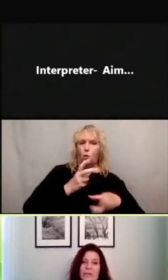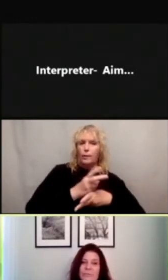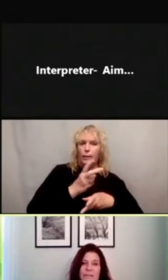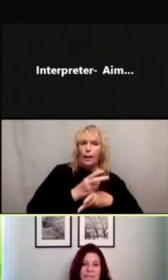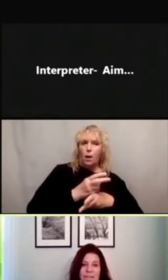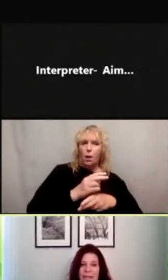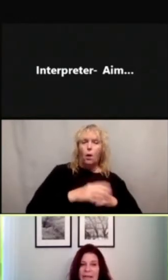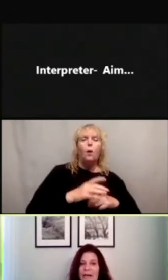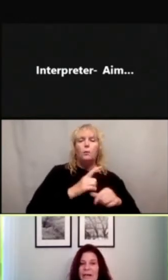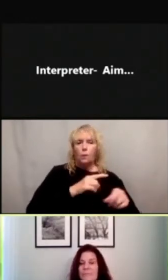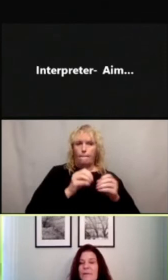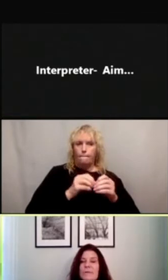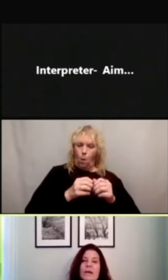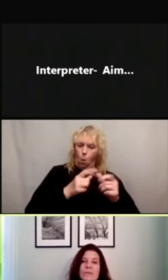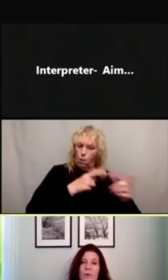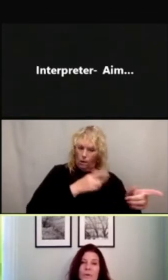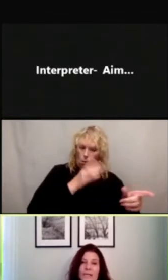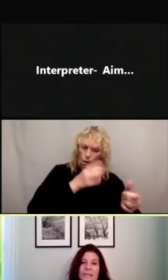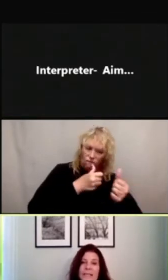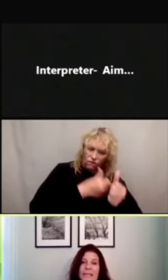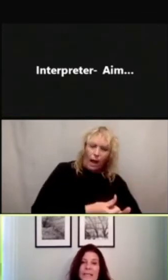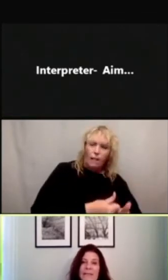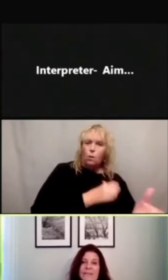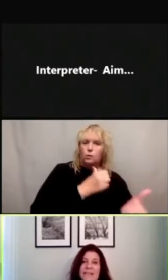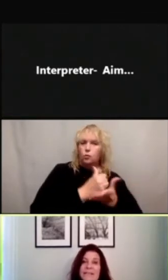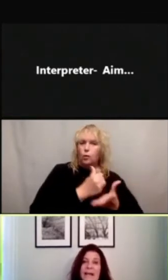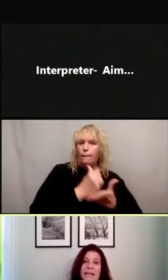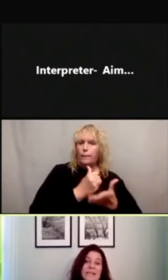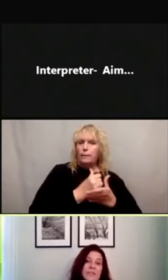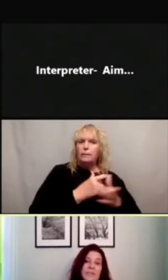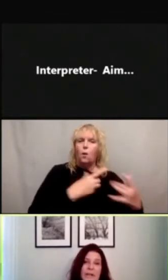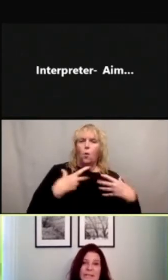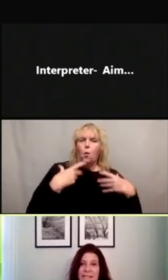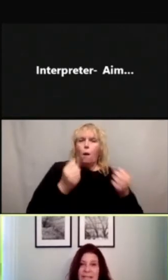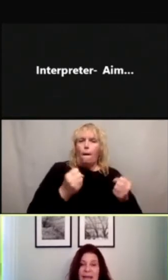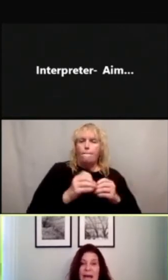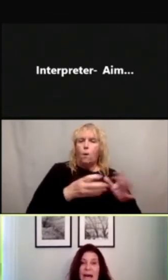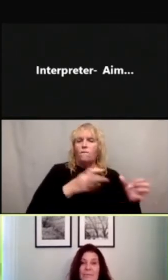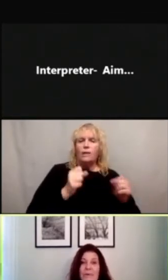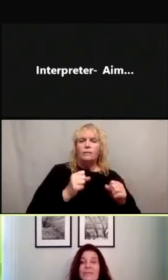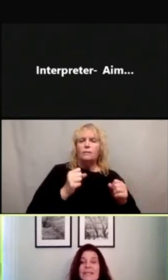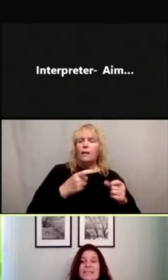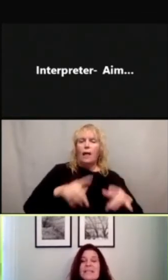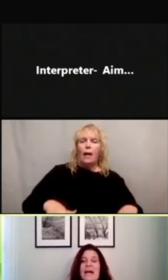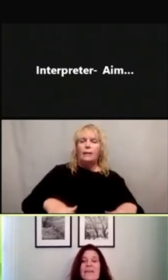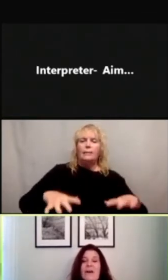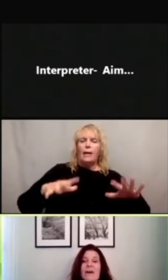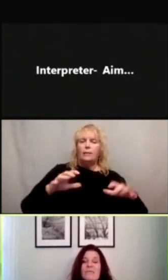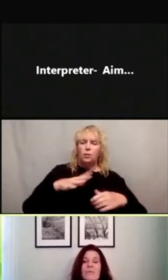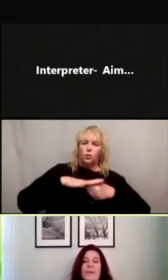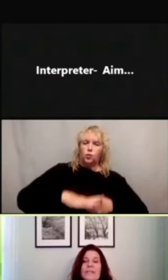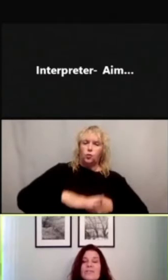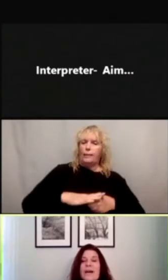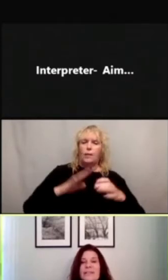to their treatments. They recover more quickly. They have less anxiety and stress. And really that's a lot of what we try